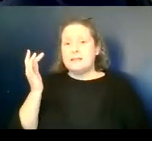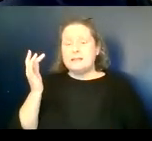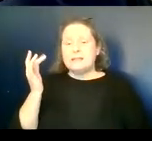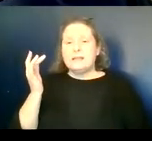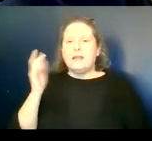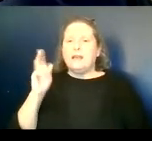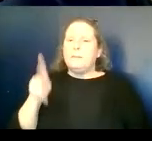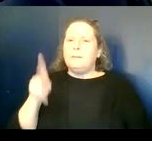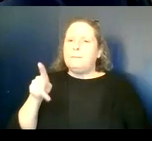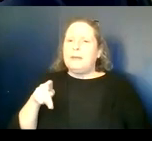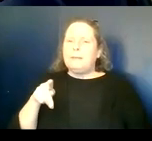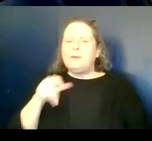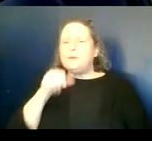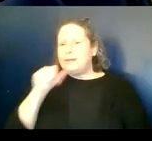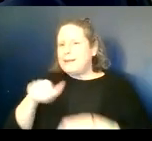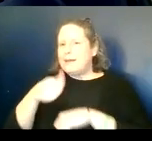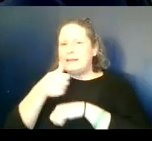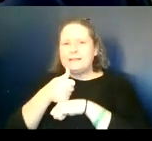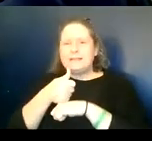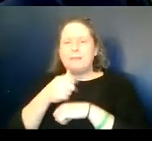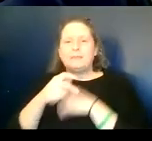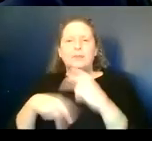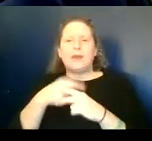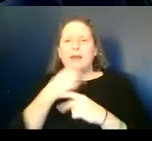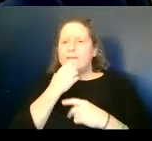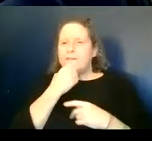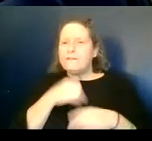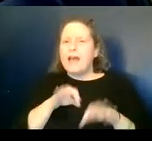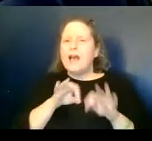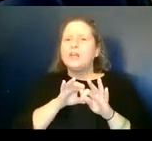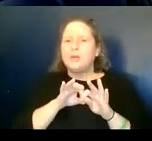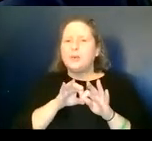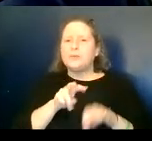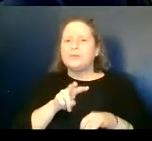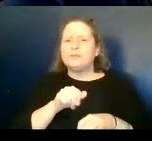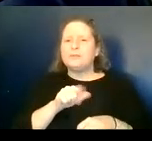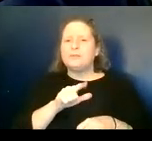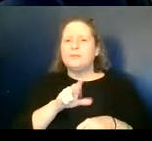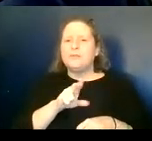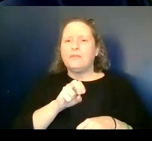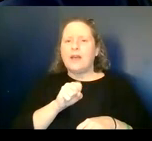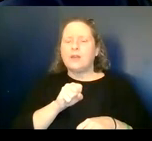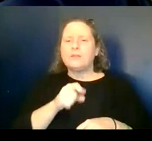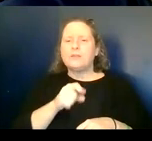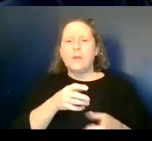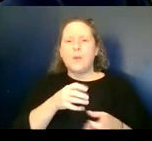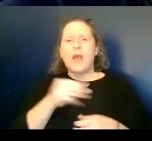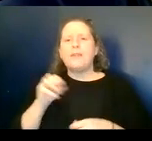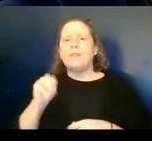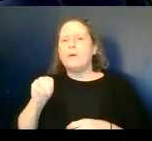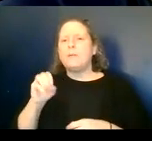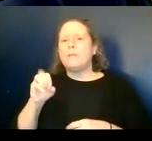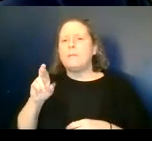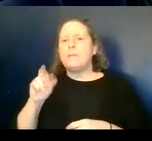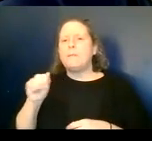people did not establish what type of values they want in relationship and the morals they want to establish.